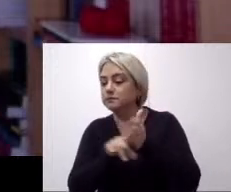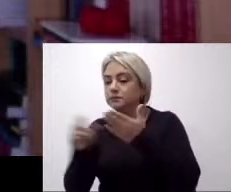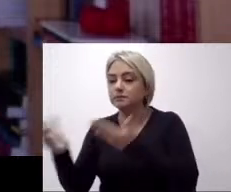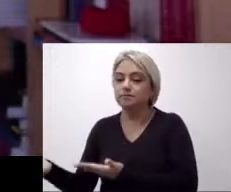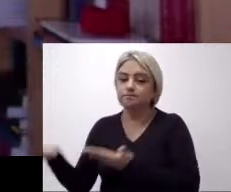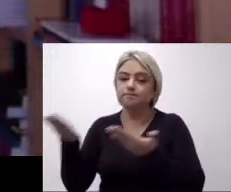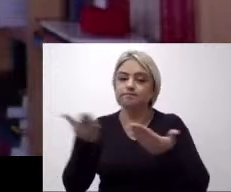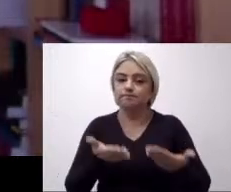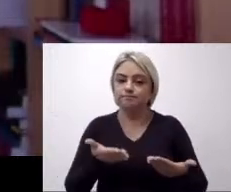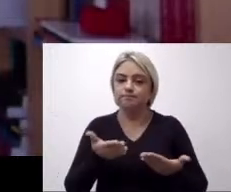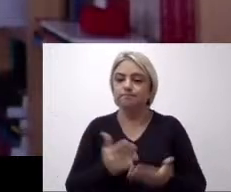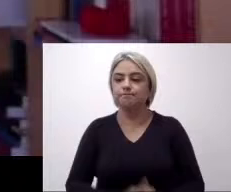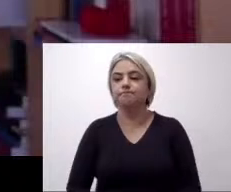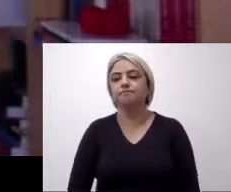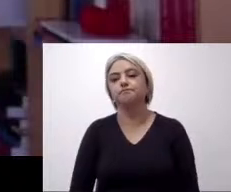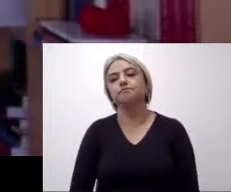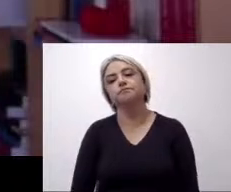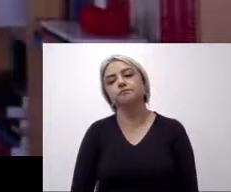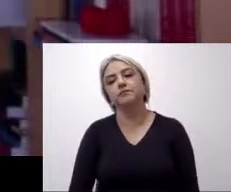Thank you.